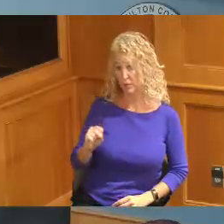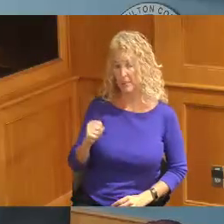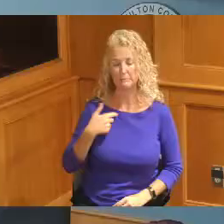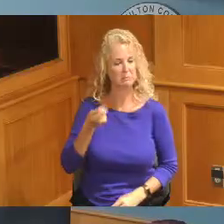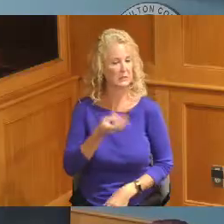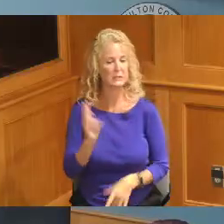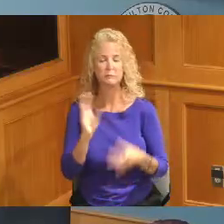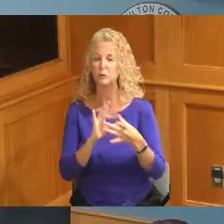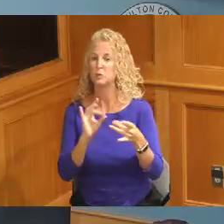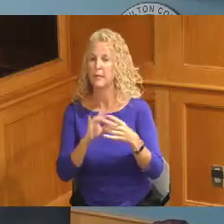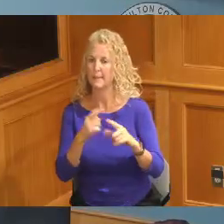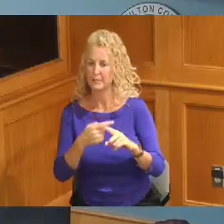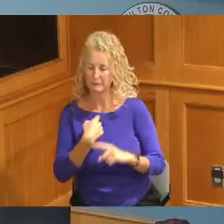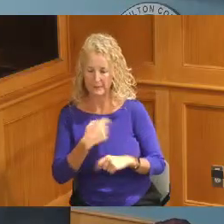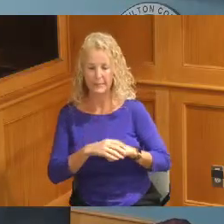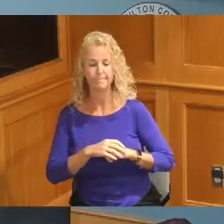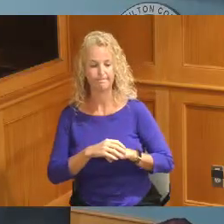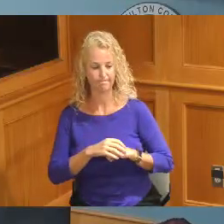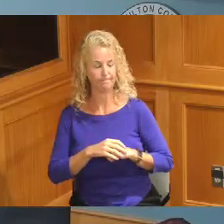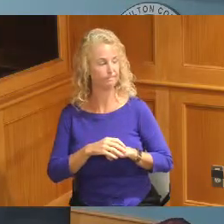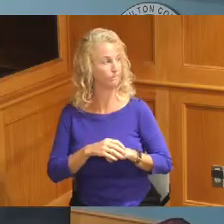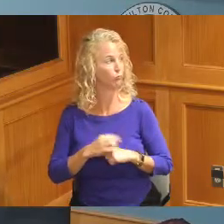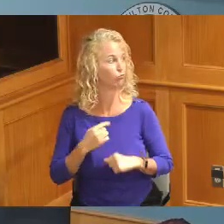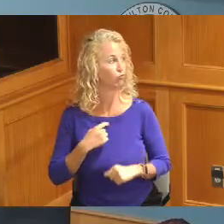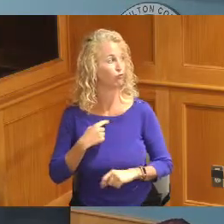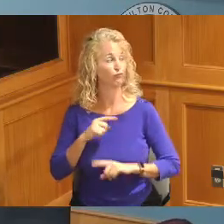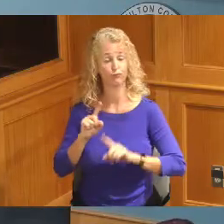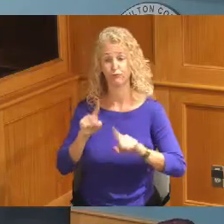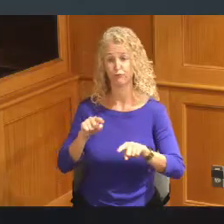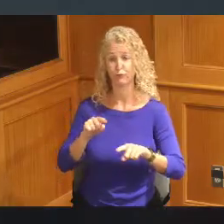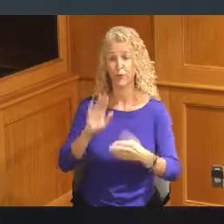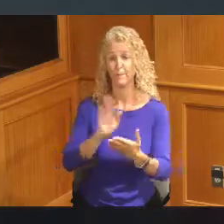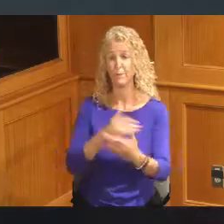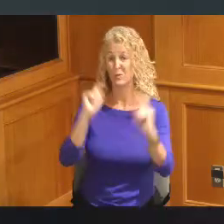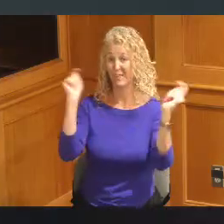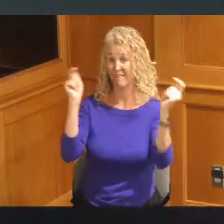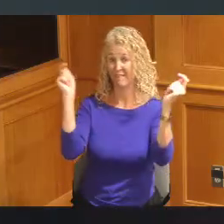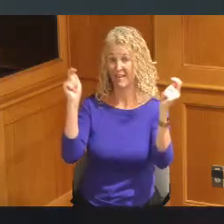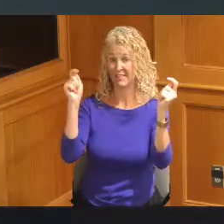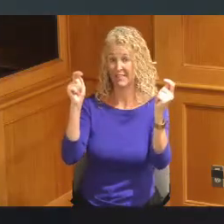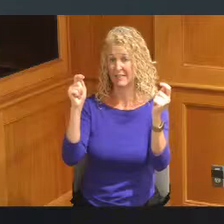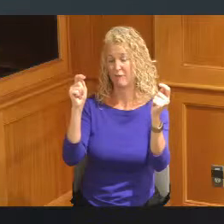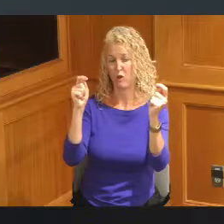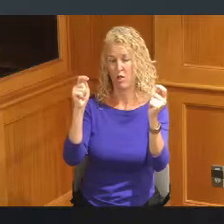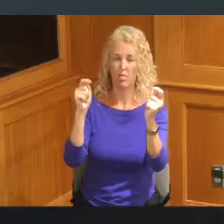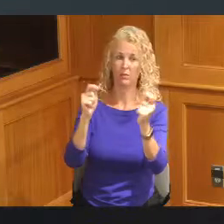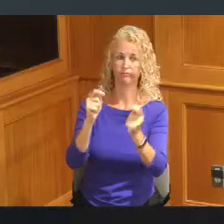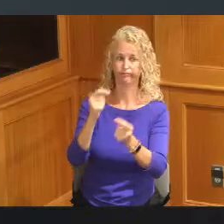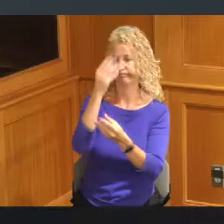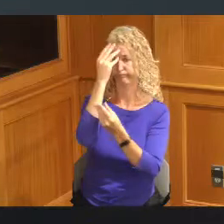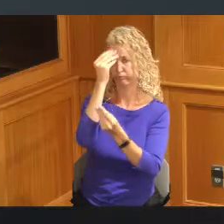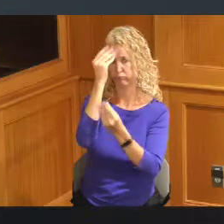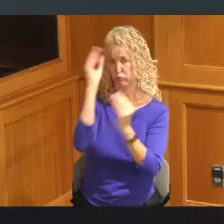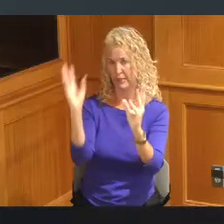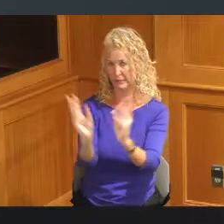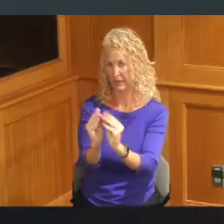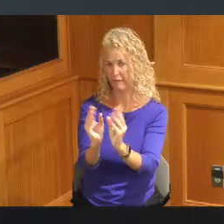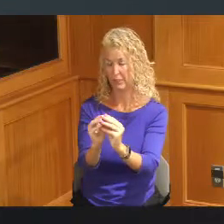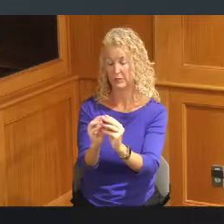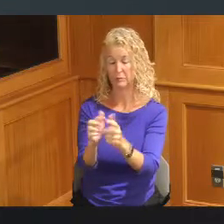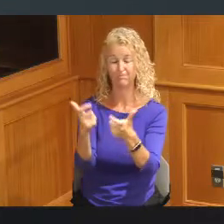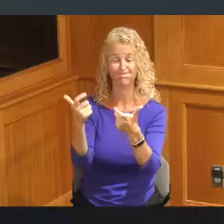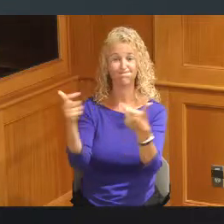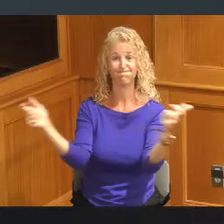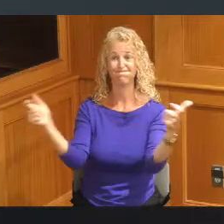couple comments. I attended the Music Fest press conference. It was a huge weekend, not only